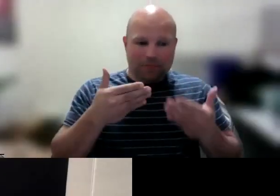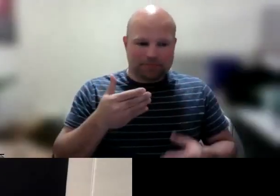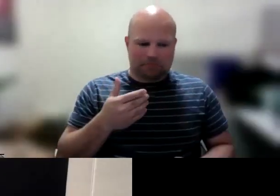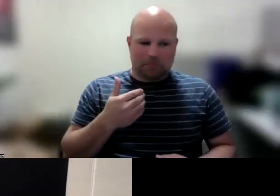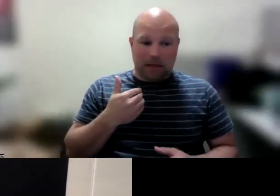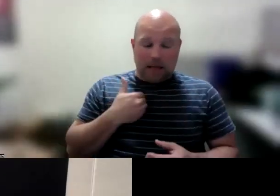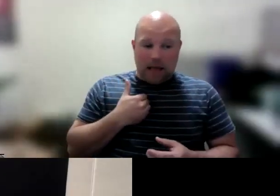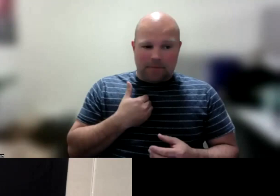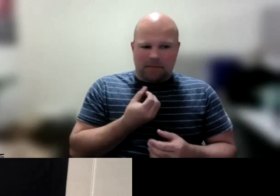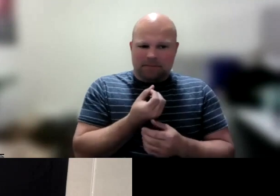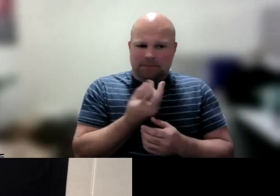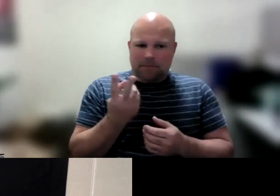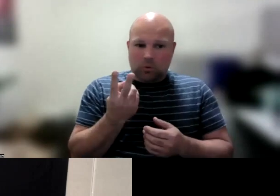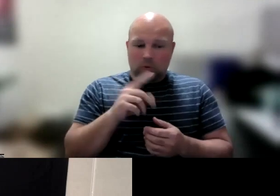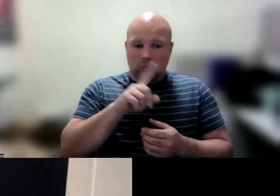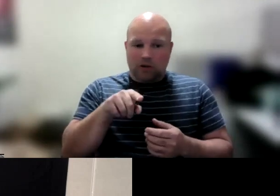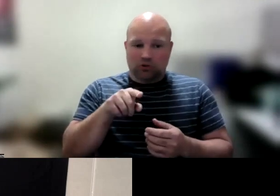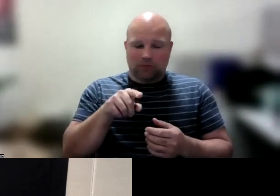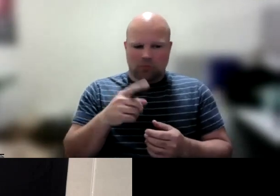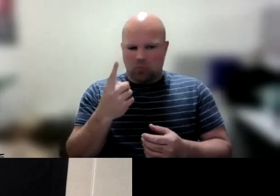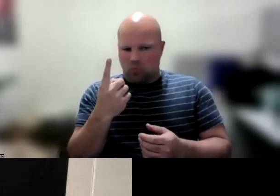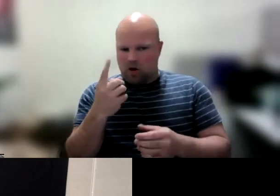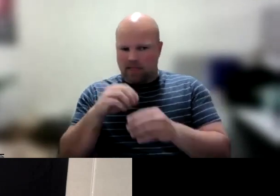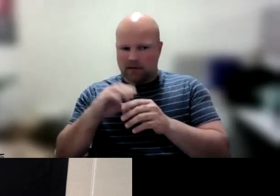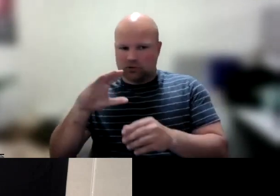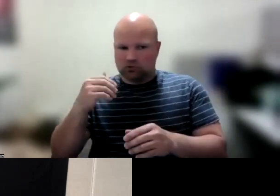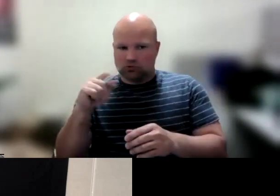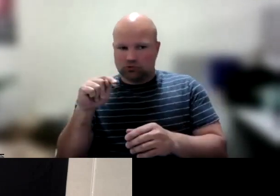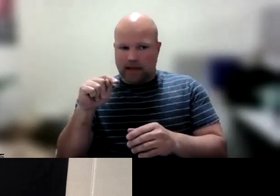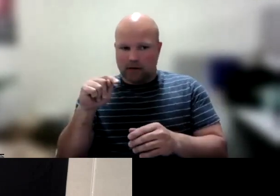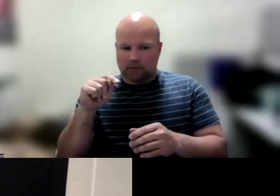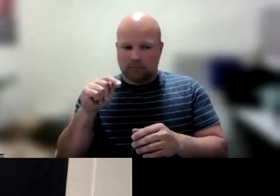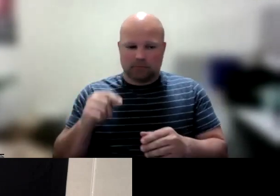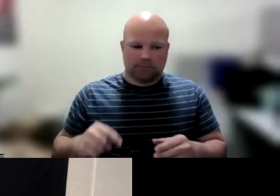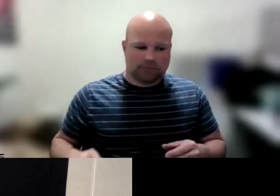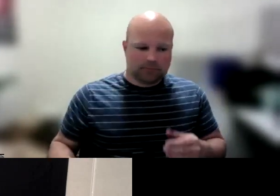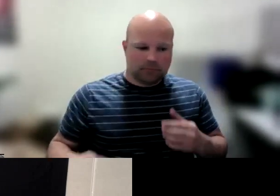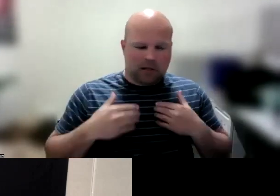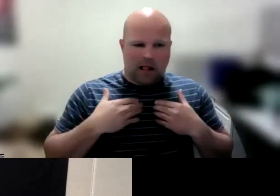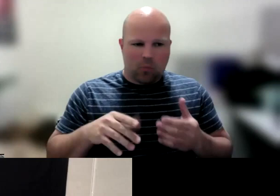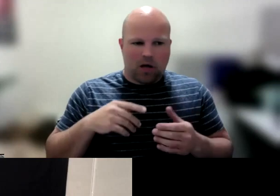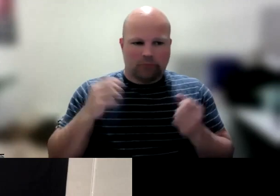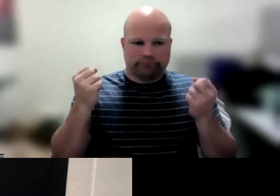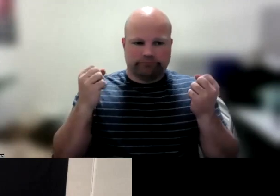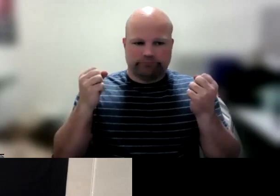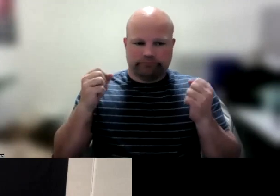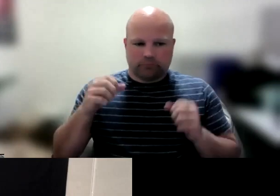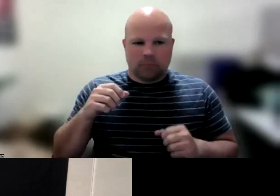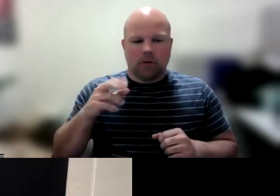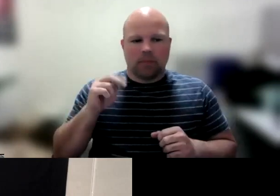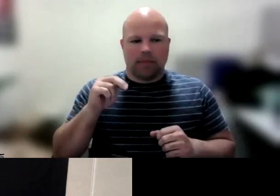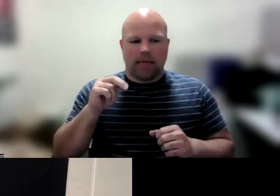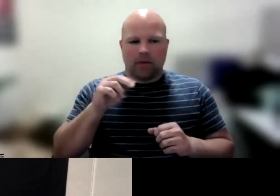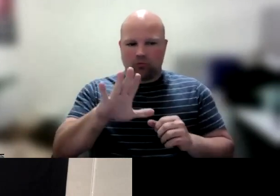Hello, everyone. Thank you so much. We do have a few questions. One is in the chat, I see.